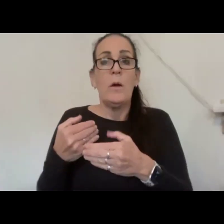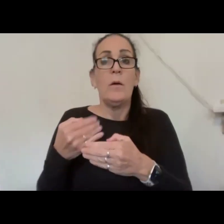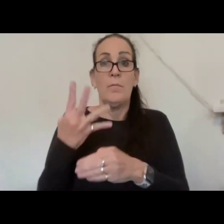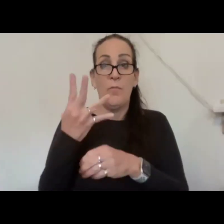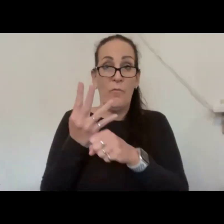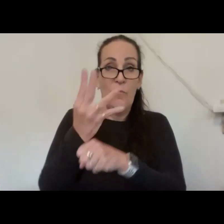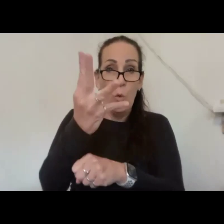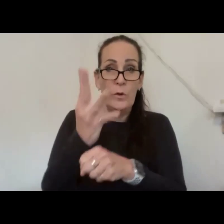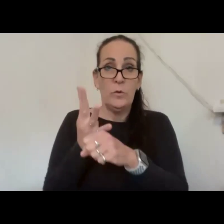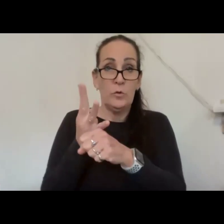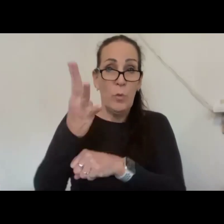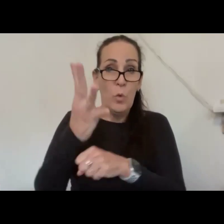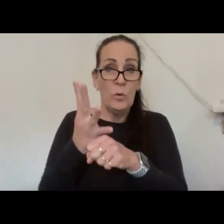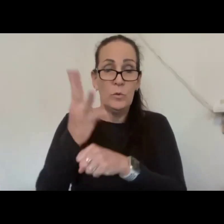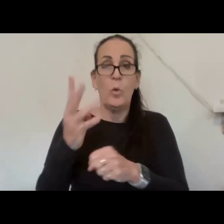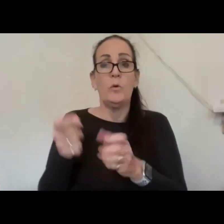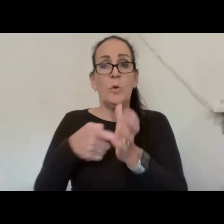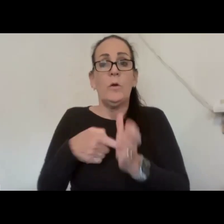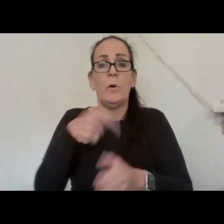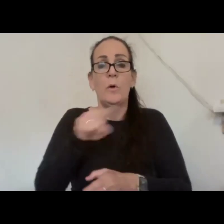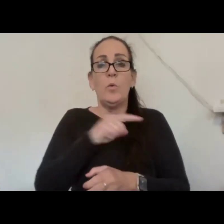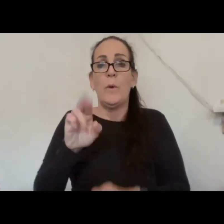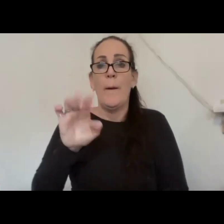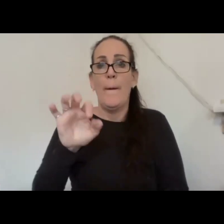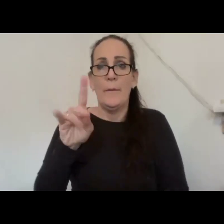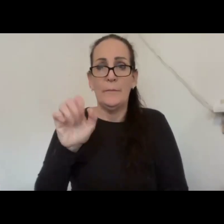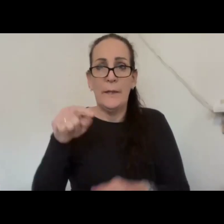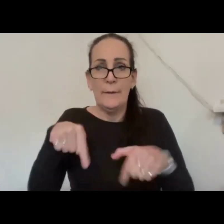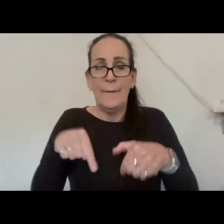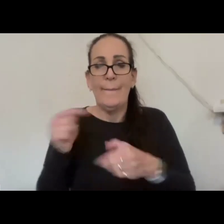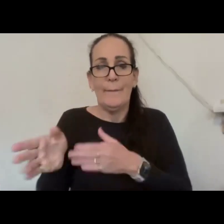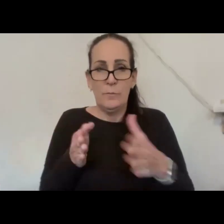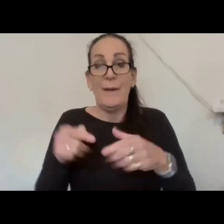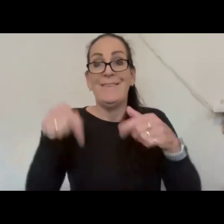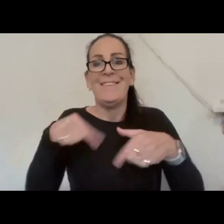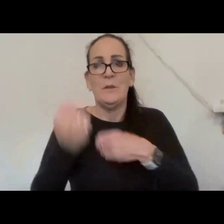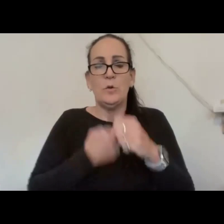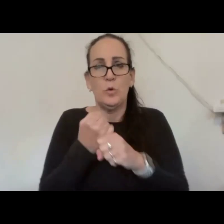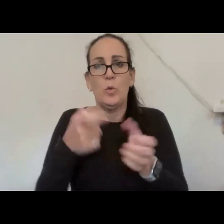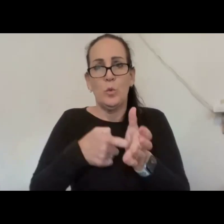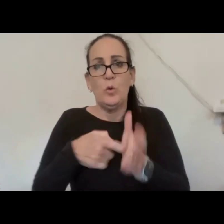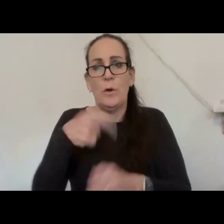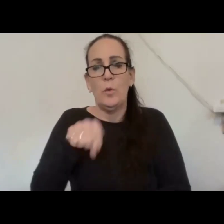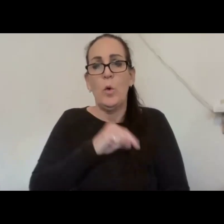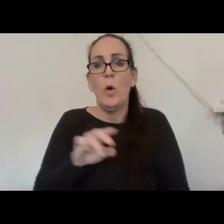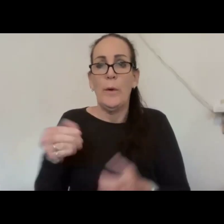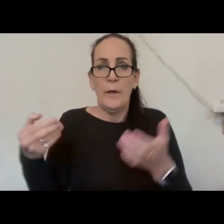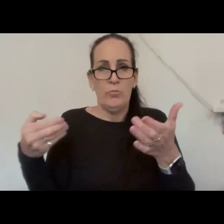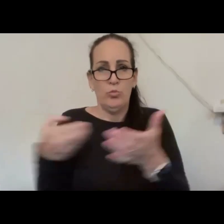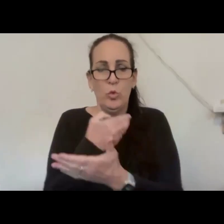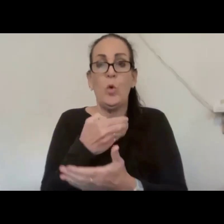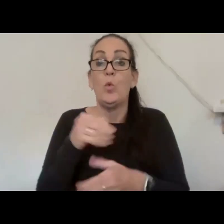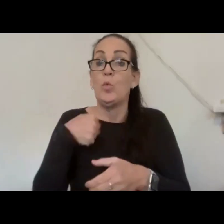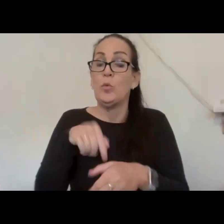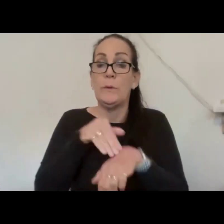Act state plan. And this was one of the years where we were required to do that. We submitted our